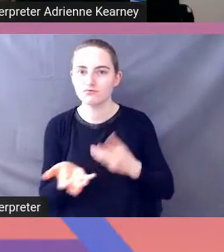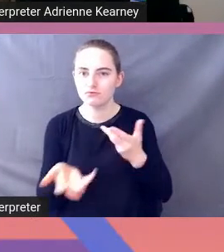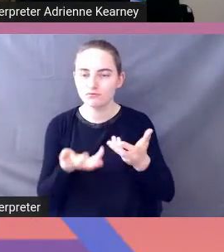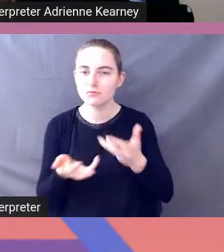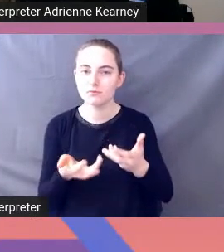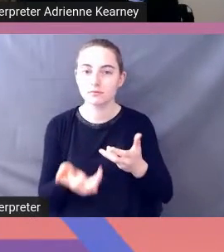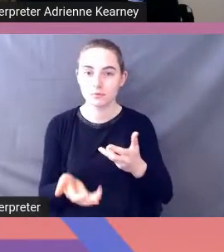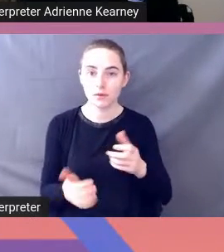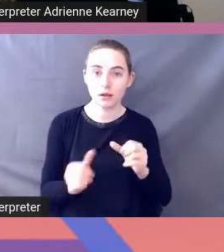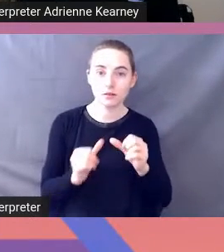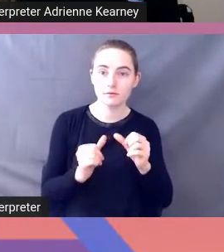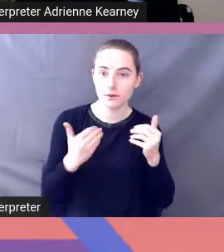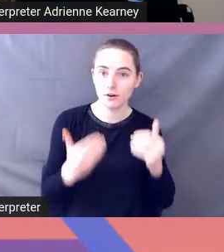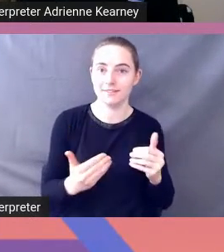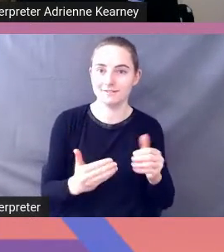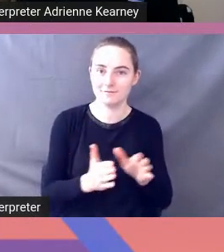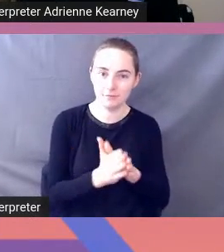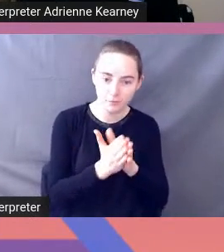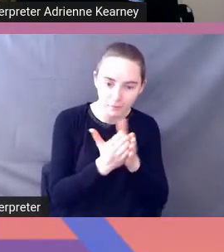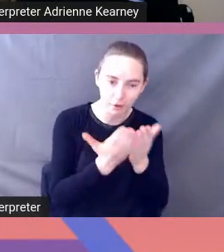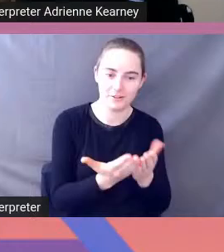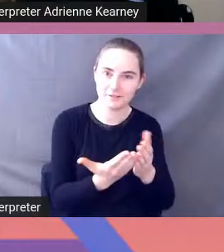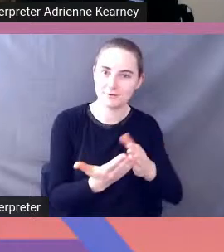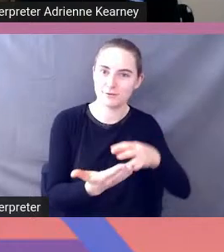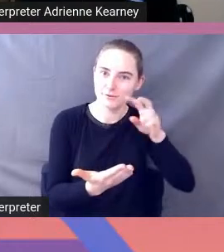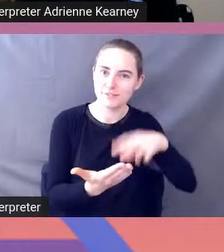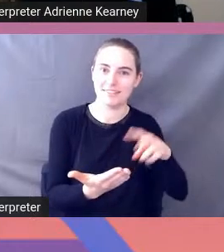the conversation. Don't let it end here. So yeah,